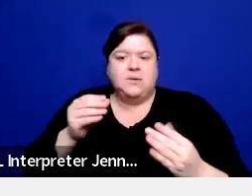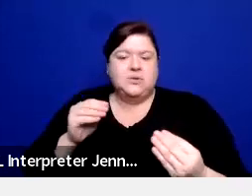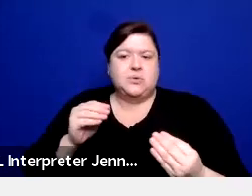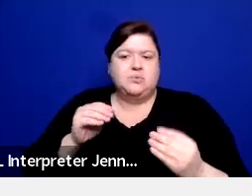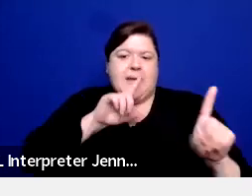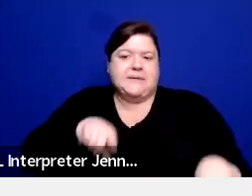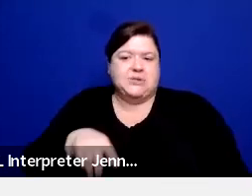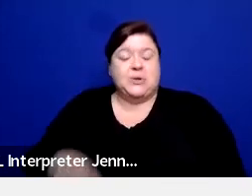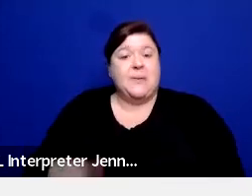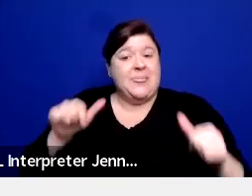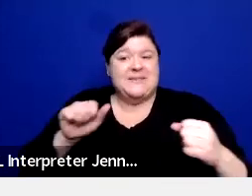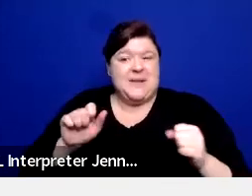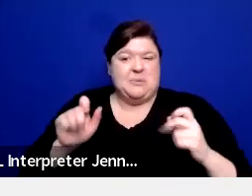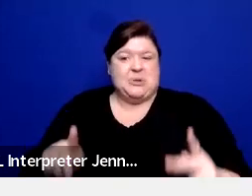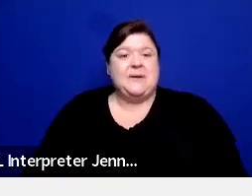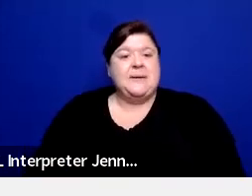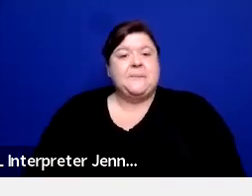at this opportunity.